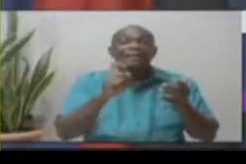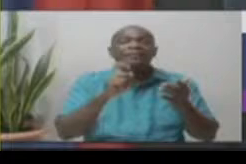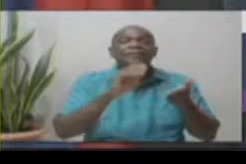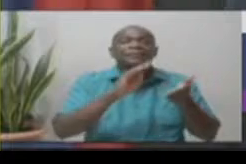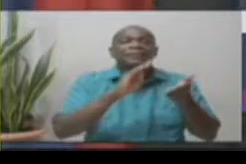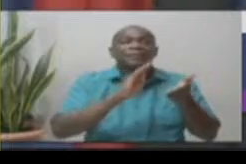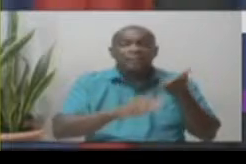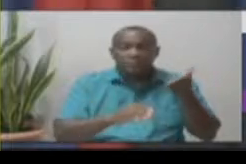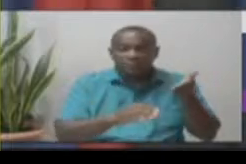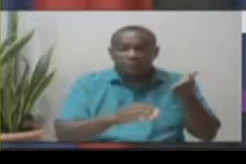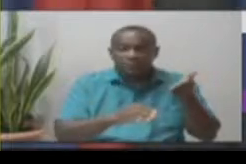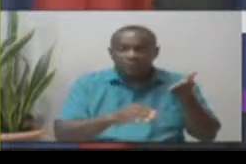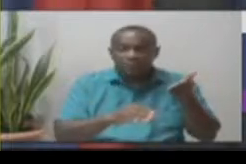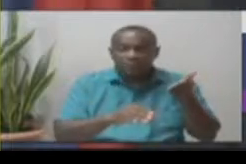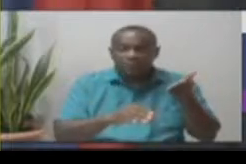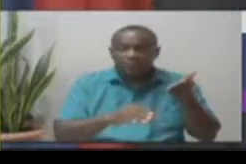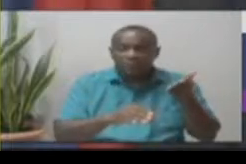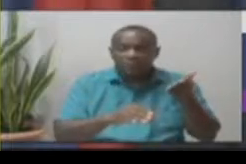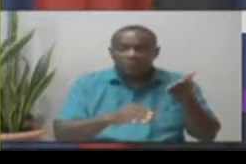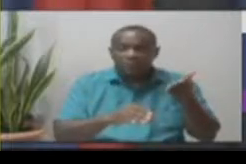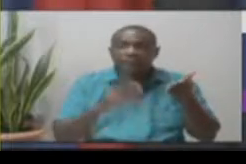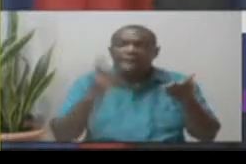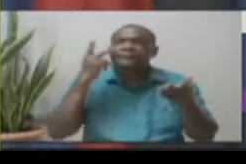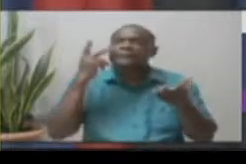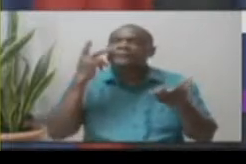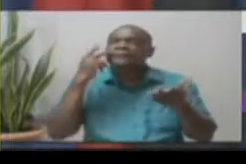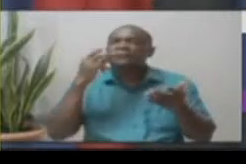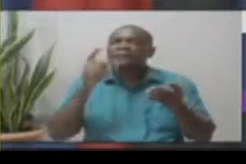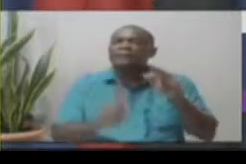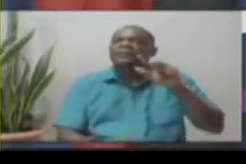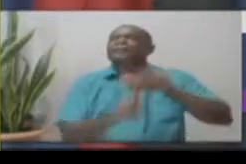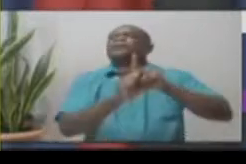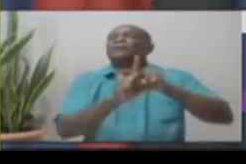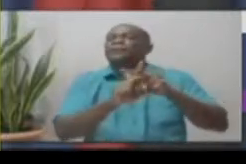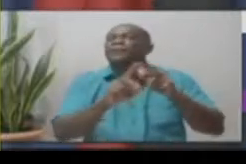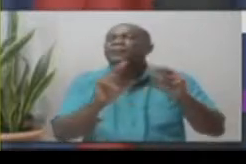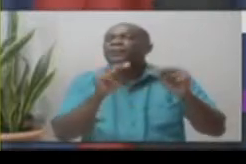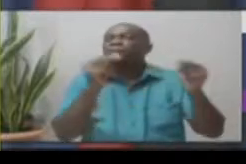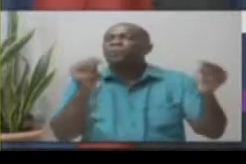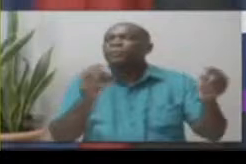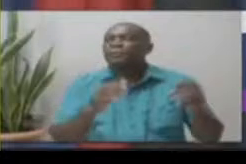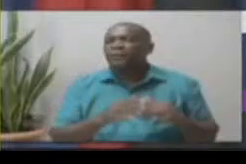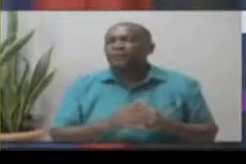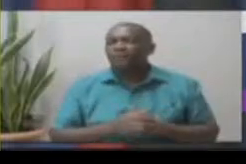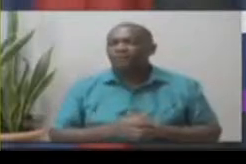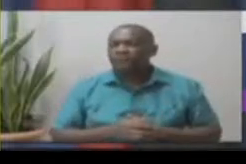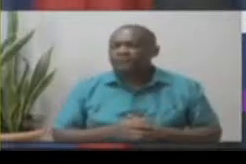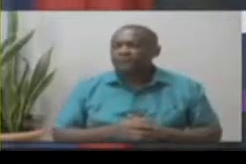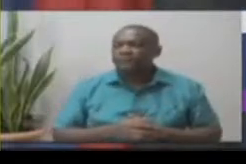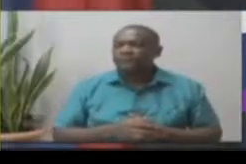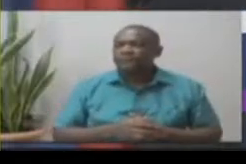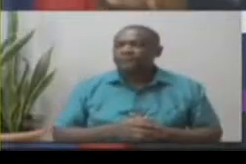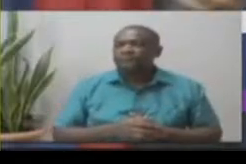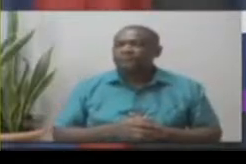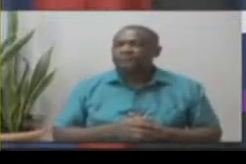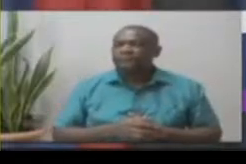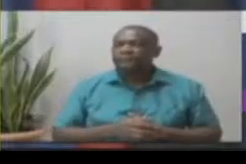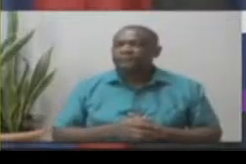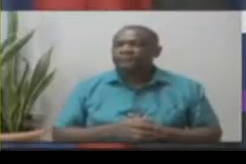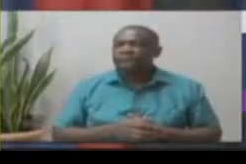vote. After a judge read out a judgment for 3 hours, and that individual's